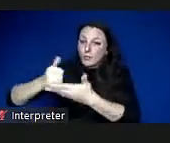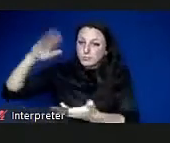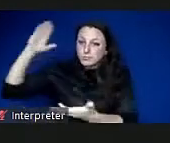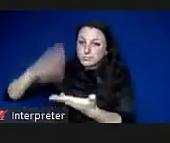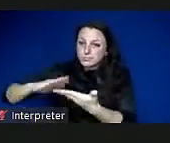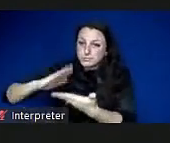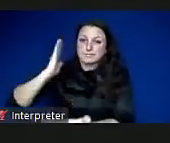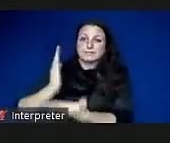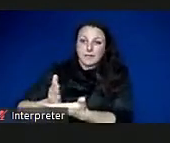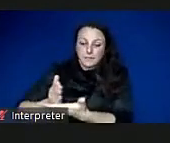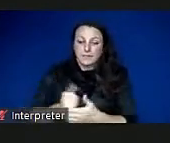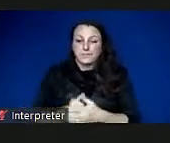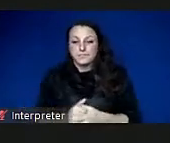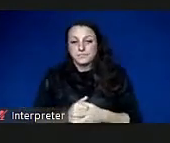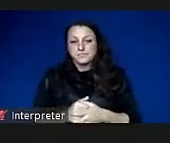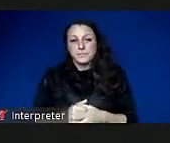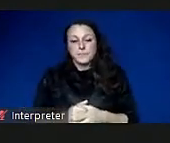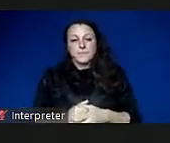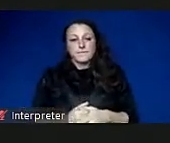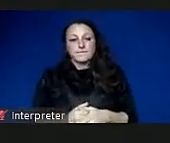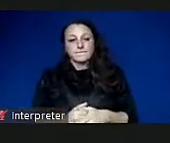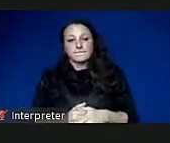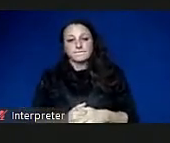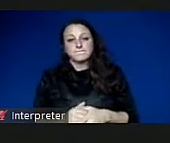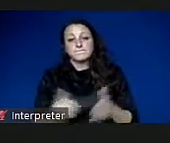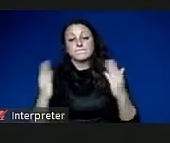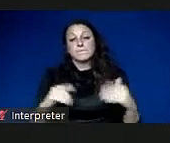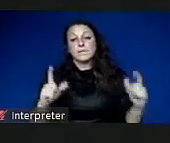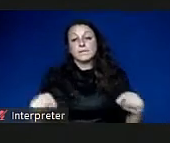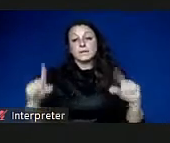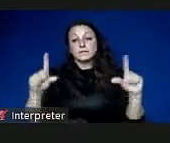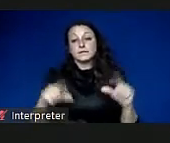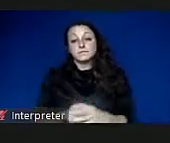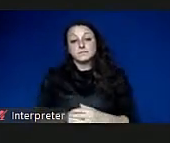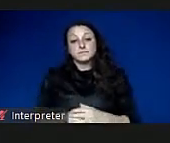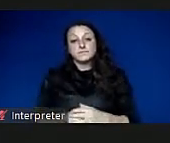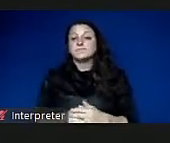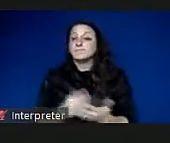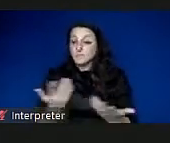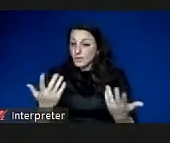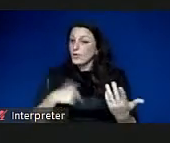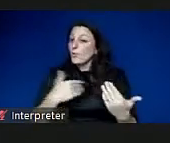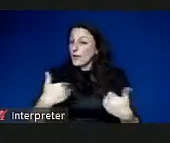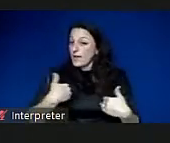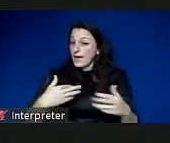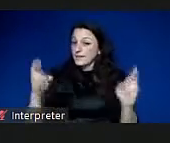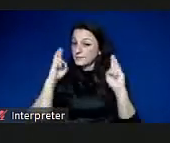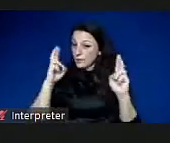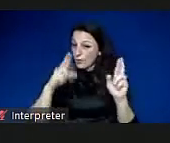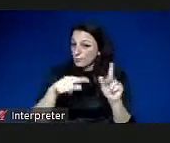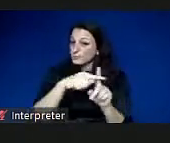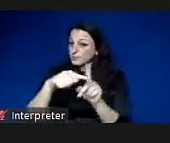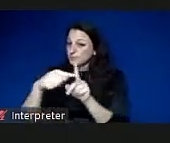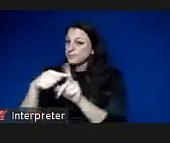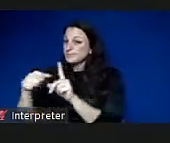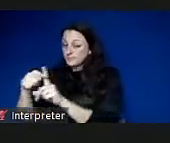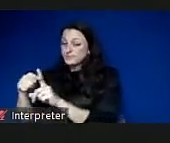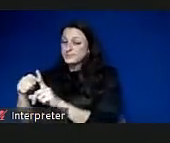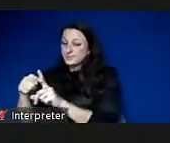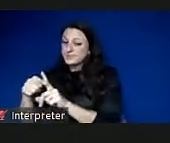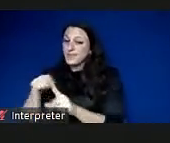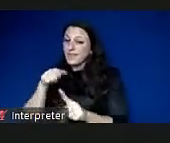possible. Next slide. So there is hope, and there is a light at the end of the tunnel